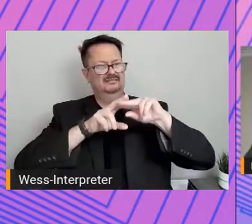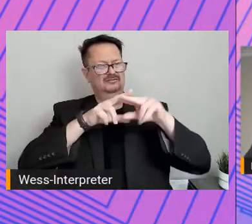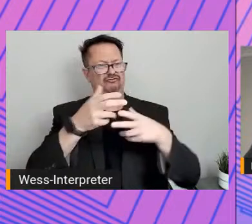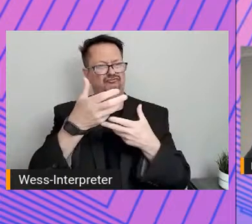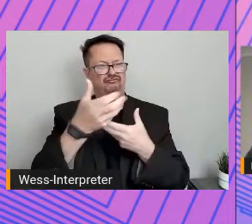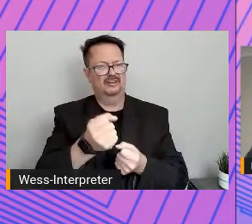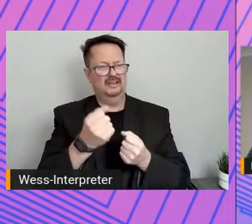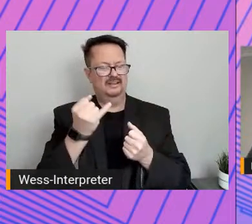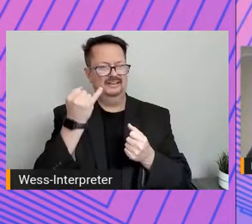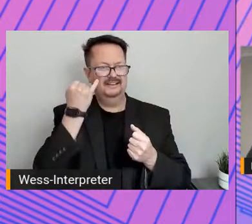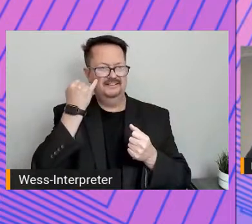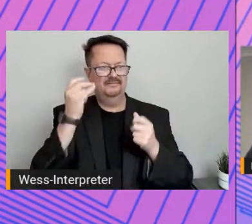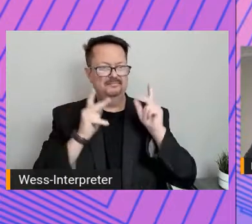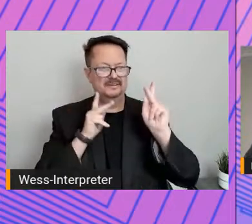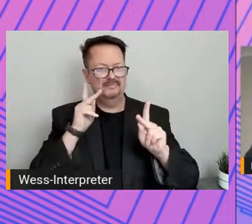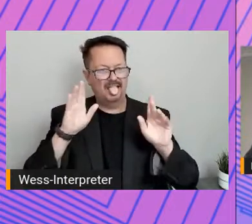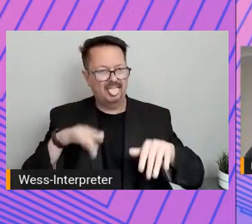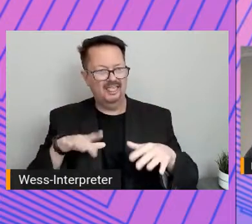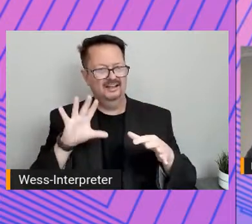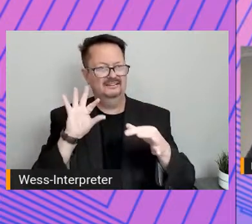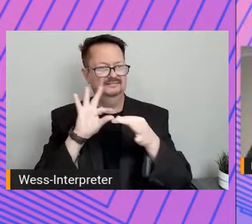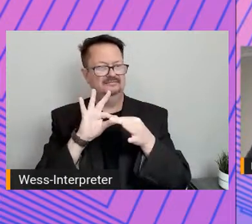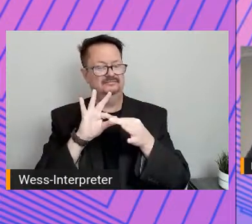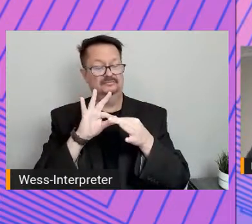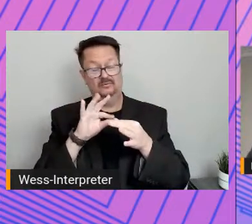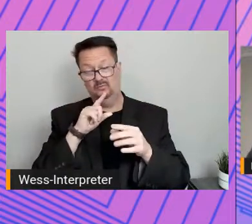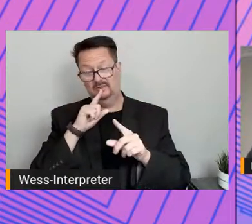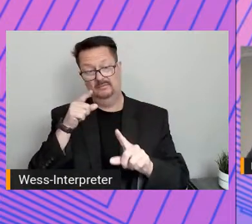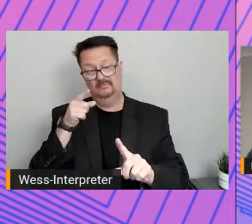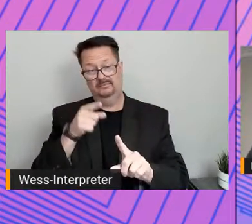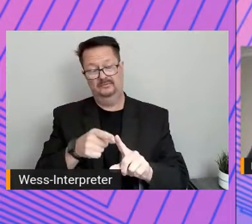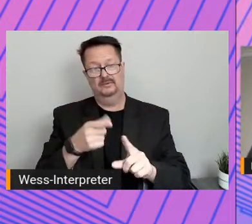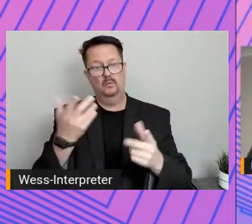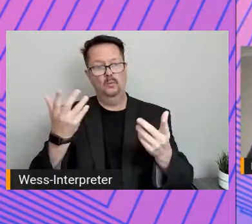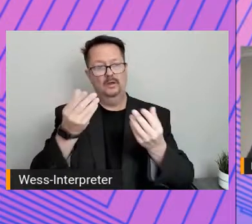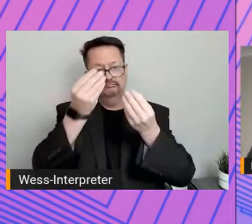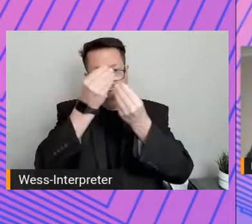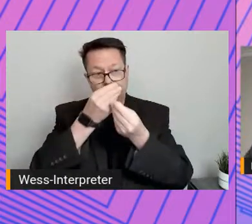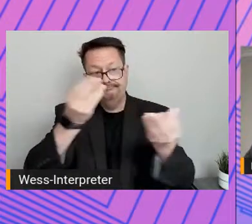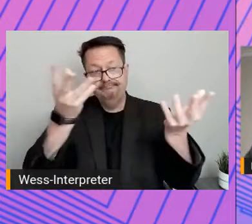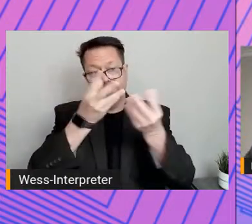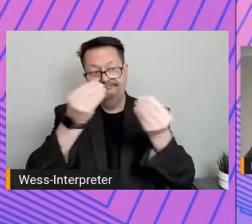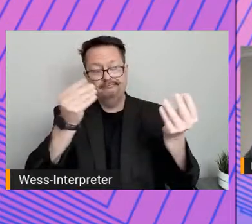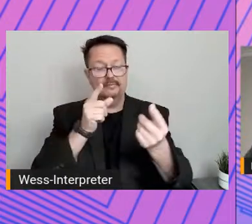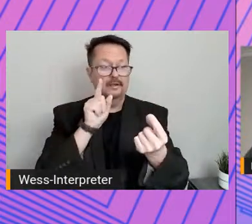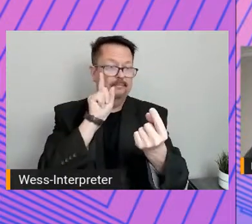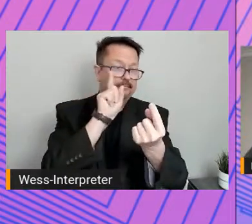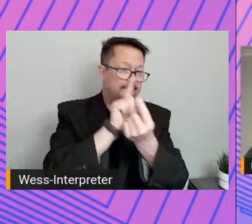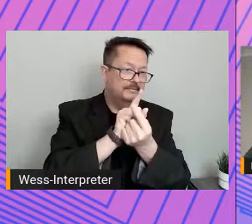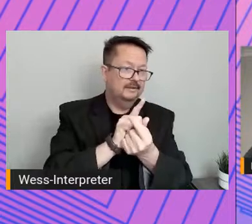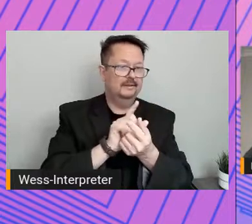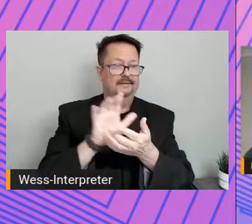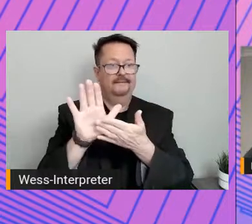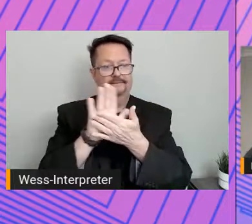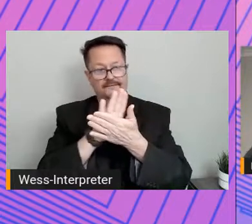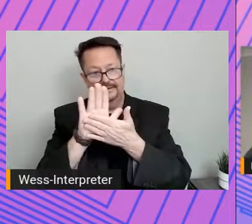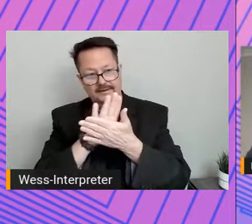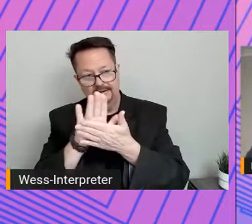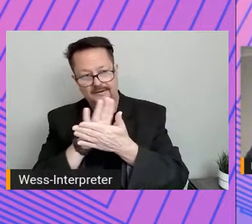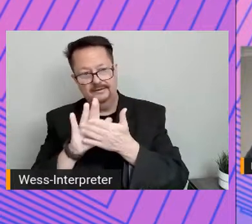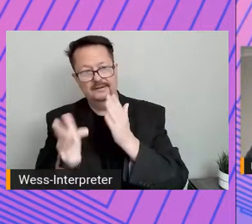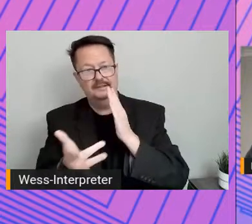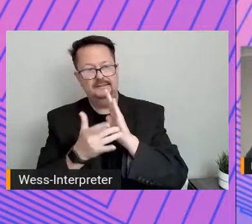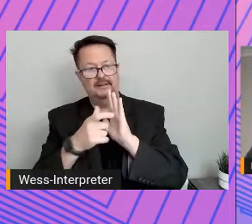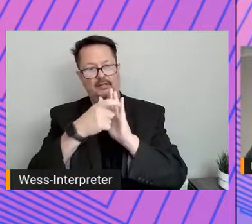with? And it's essentially just the content that you put out, whether it is a meetup or a video or a technical article. I